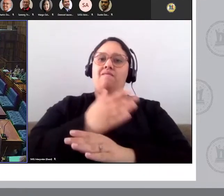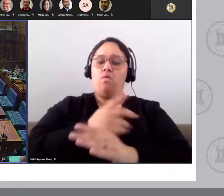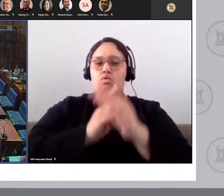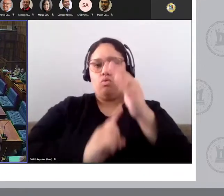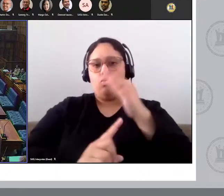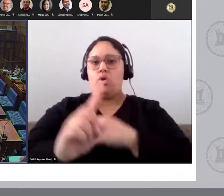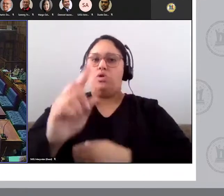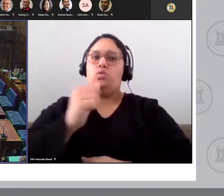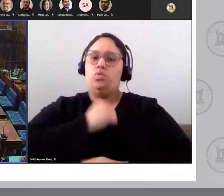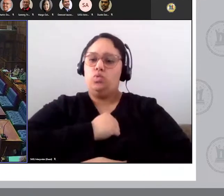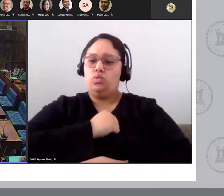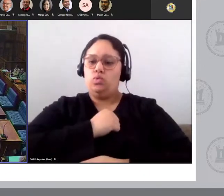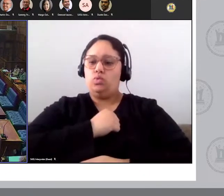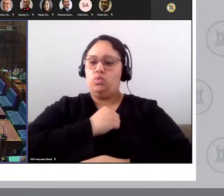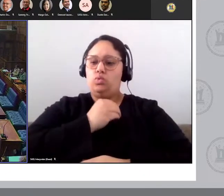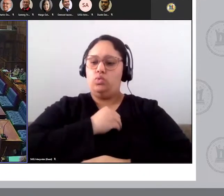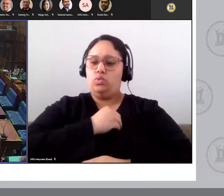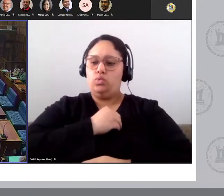going to the